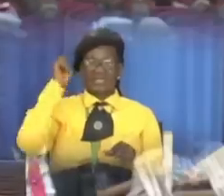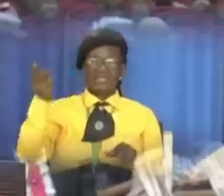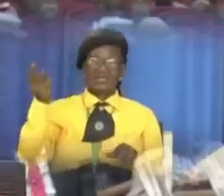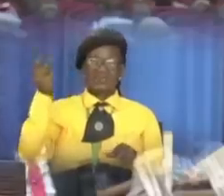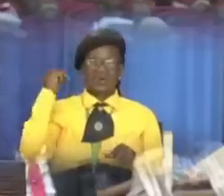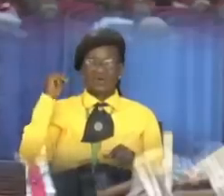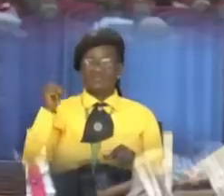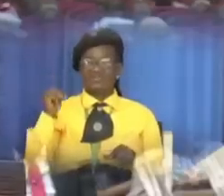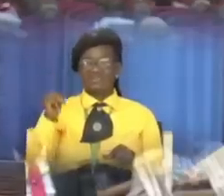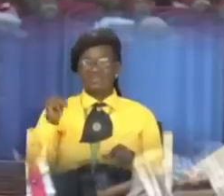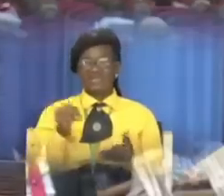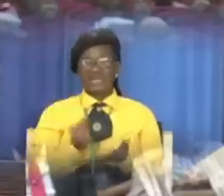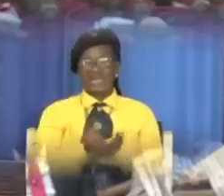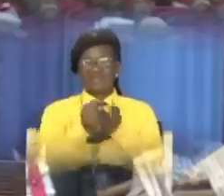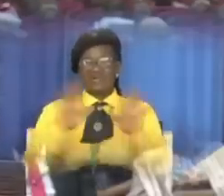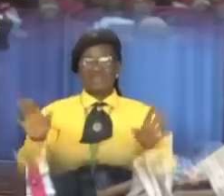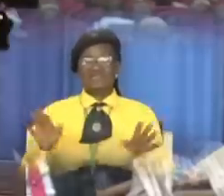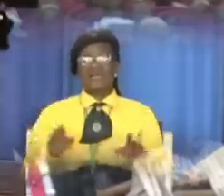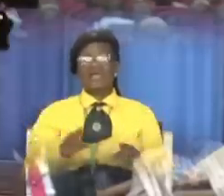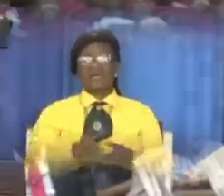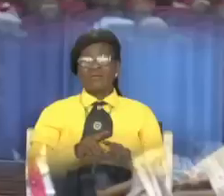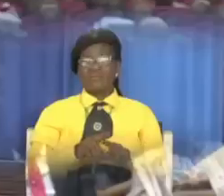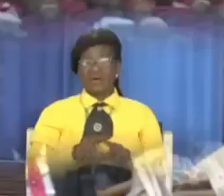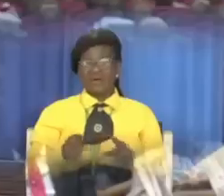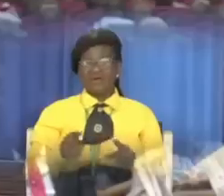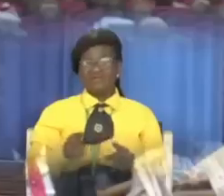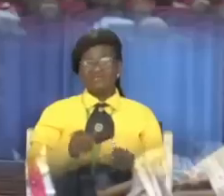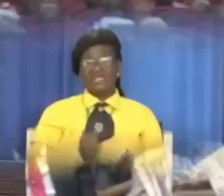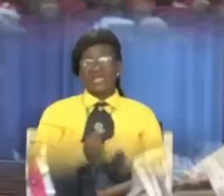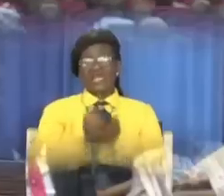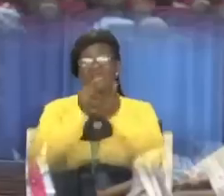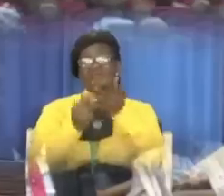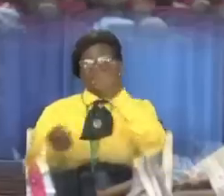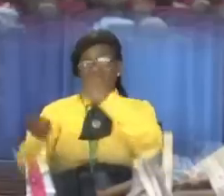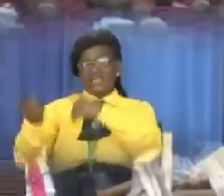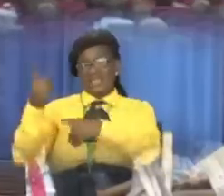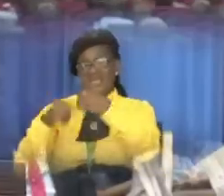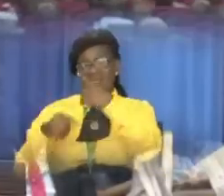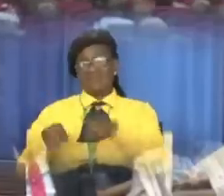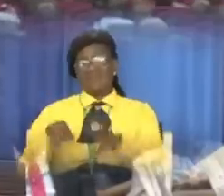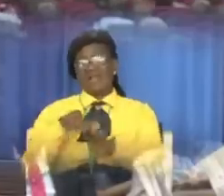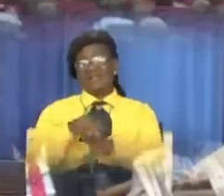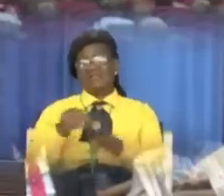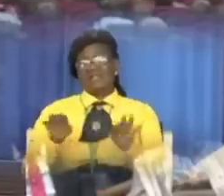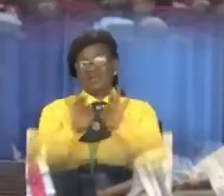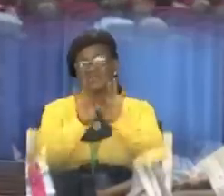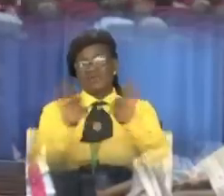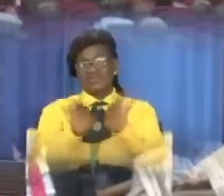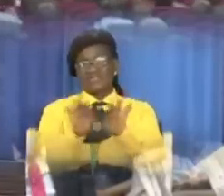nothing he could do. But help came at the crucial moment.